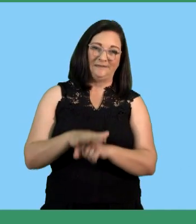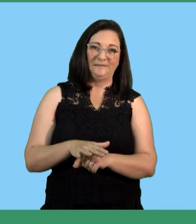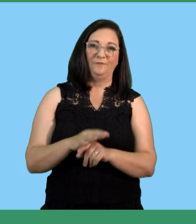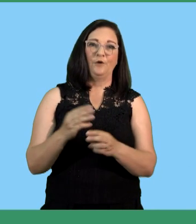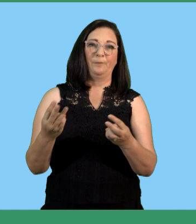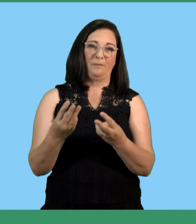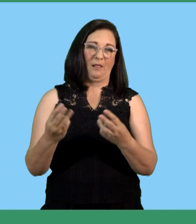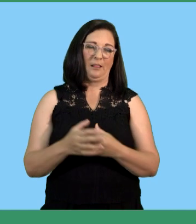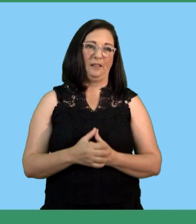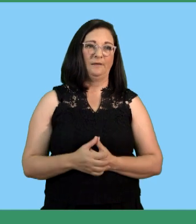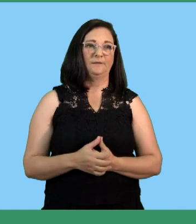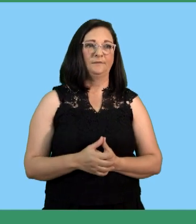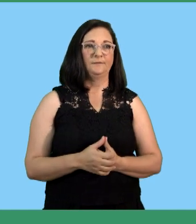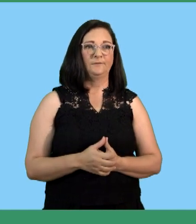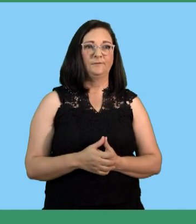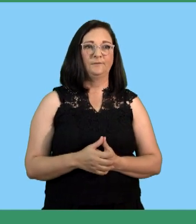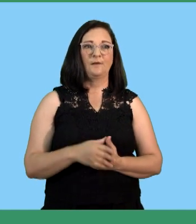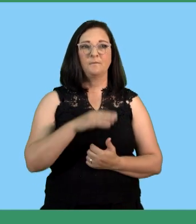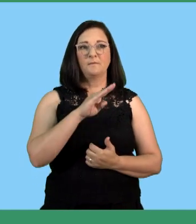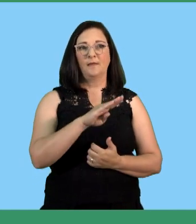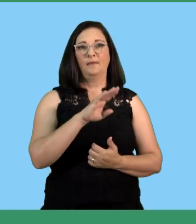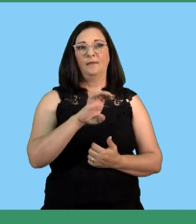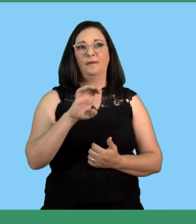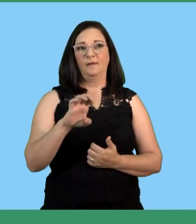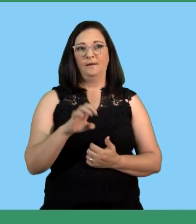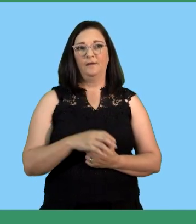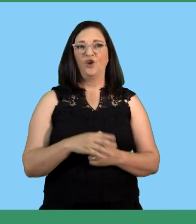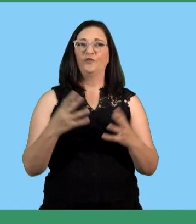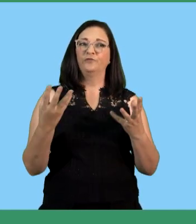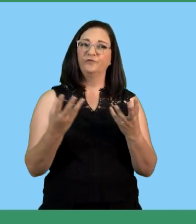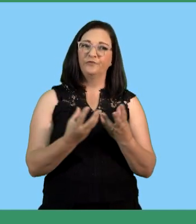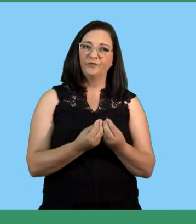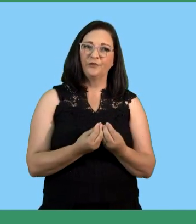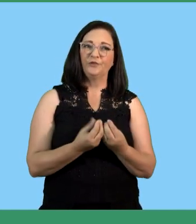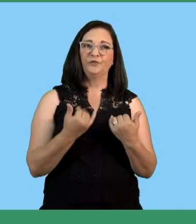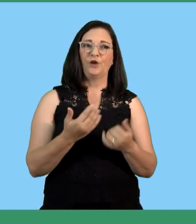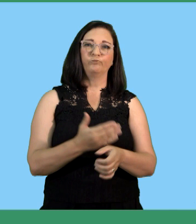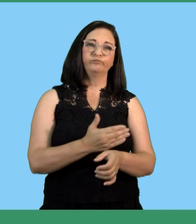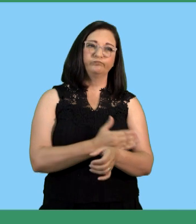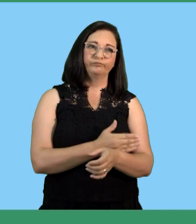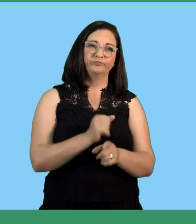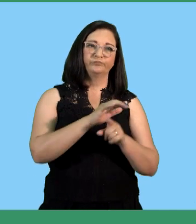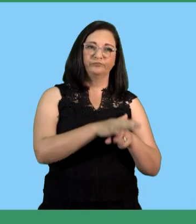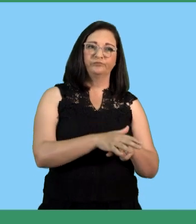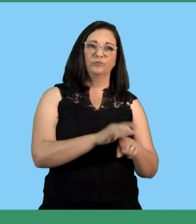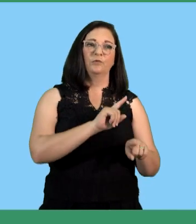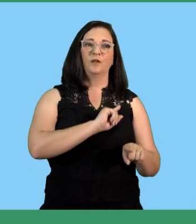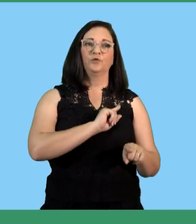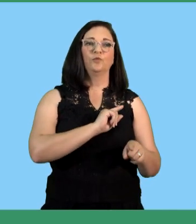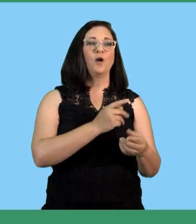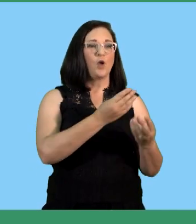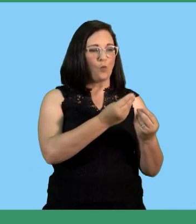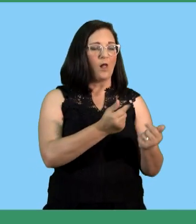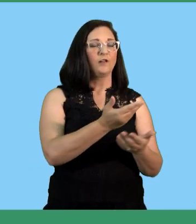disadvantaged individuals. Right. BEE, few previously disadvantaged individuals, they share in the wealth of